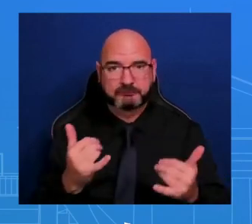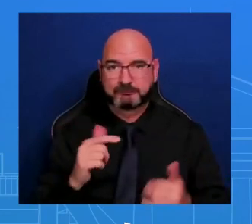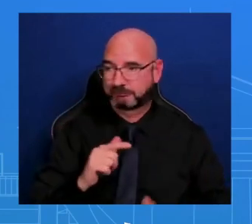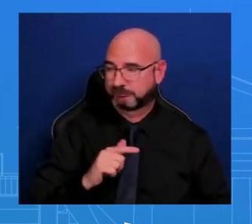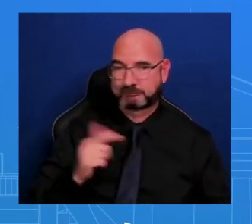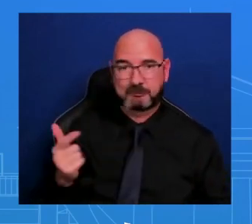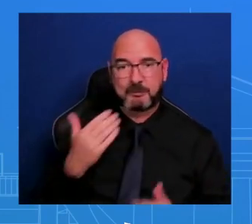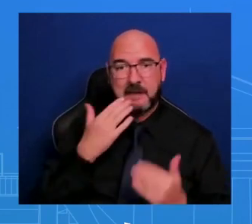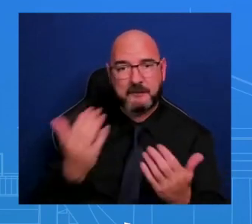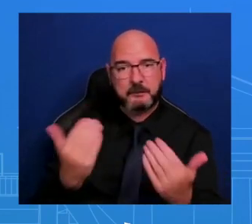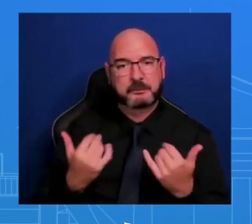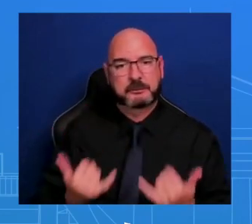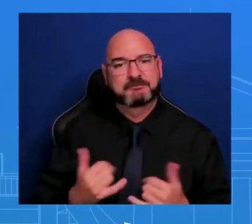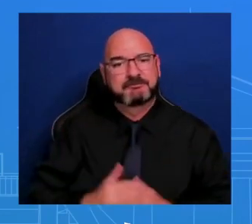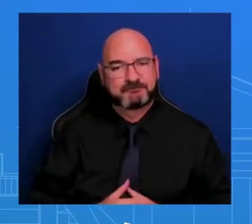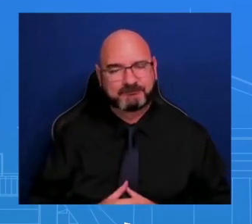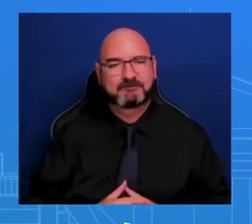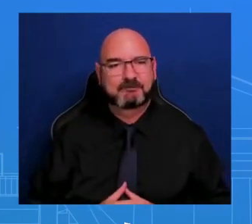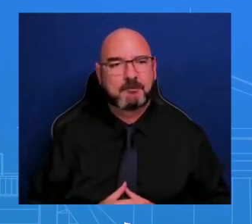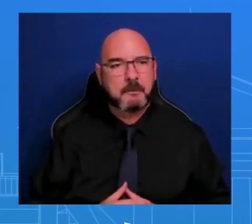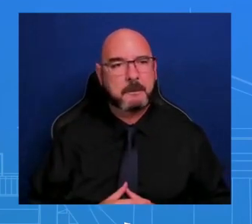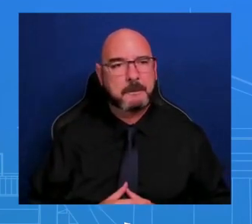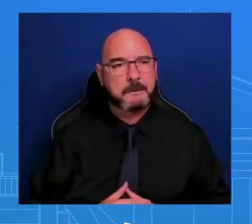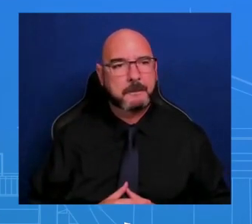Good afternoon, everybody.